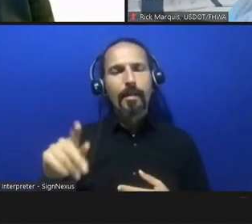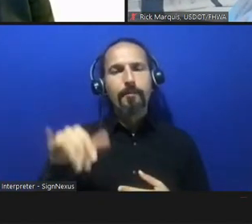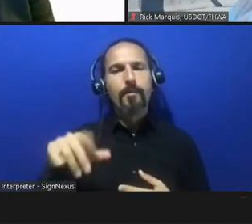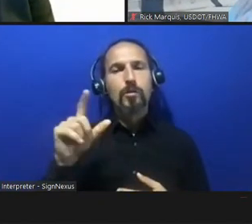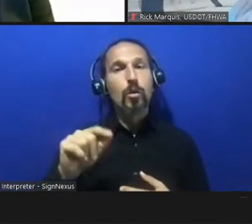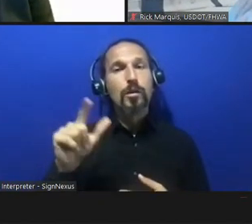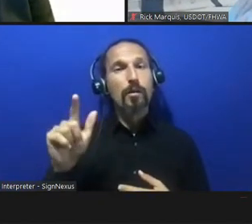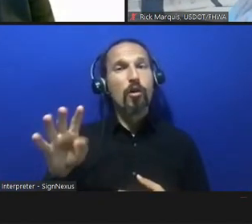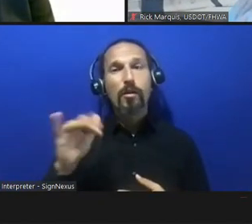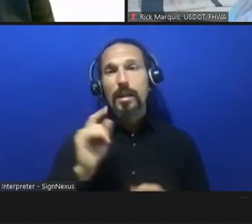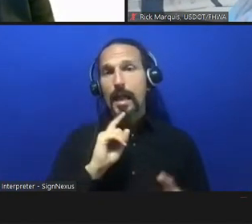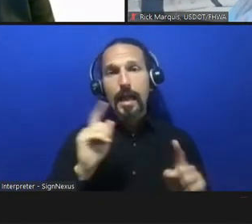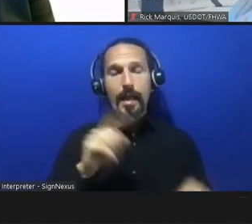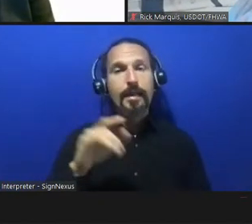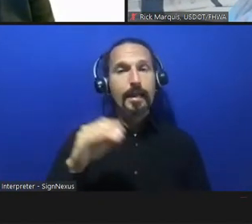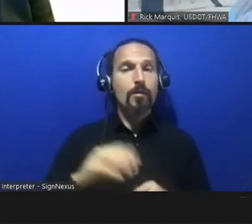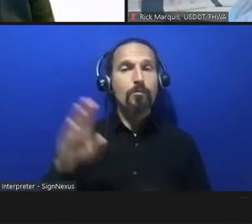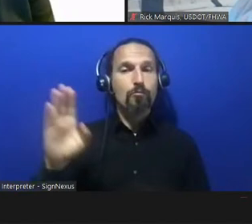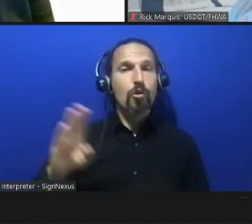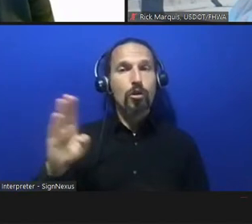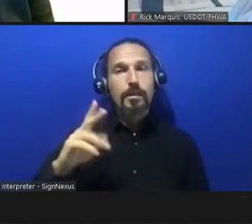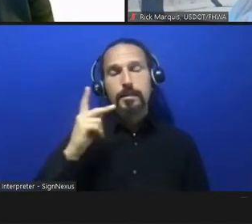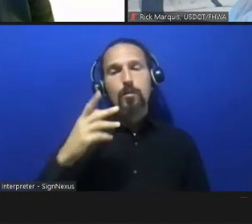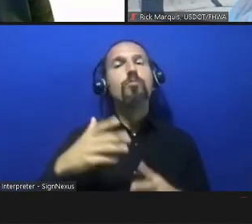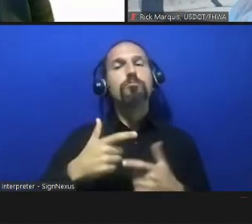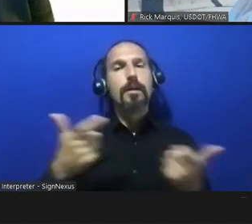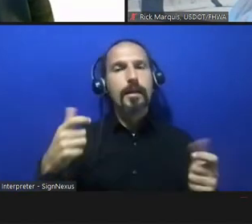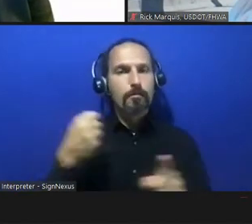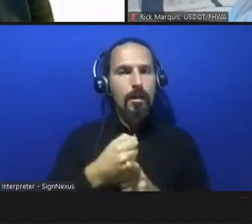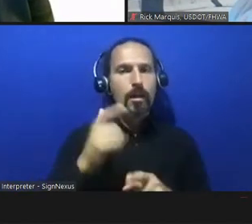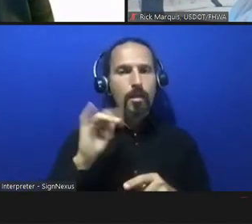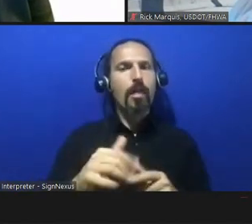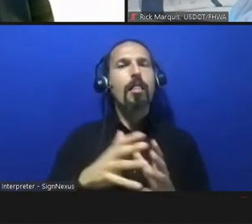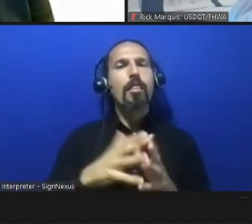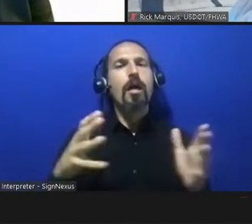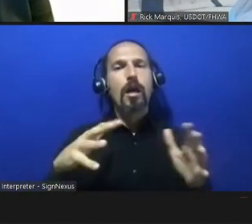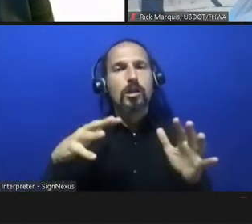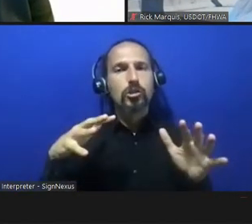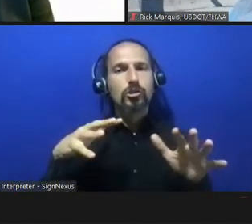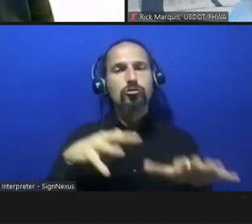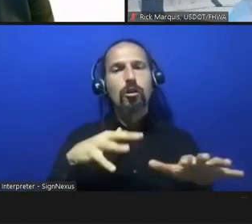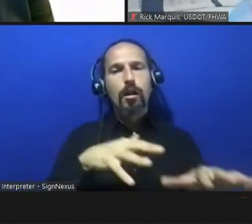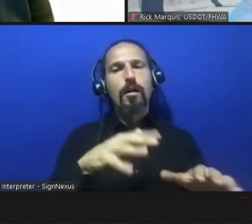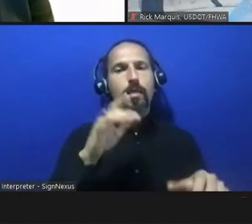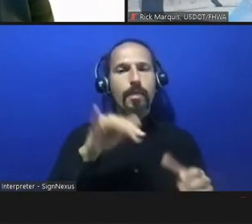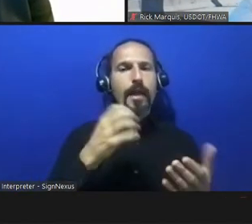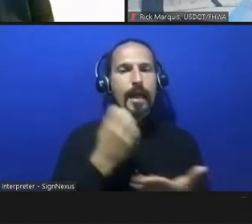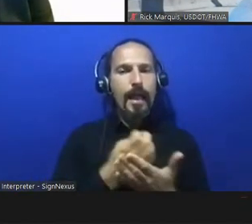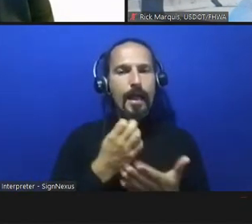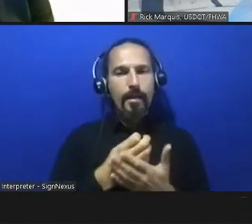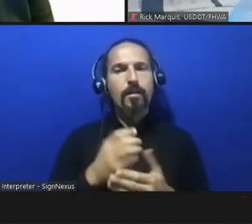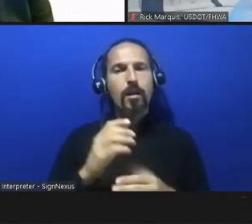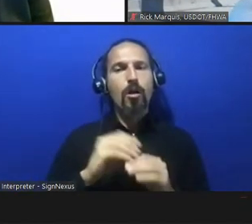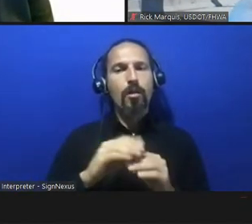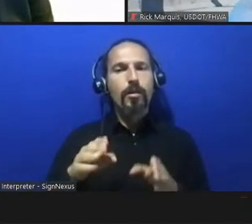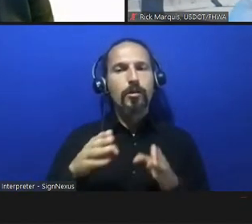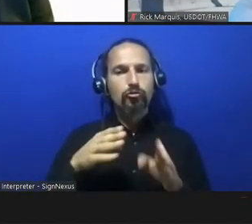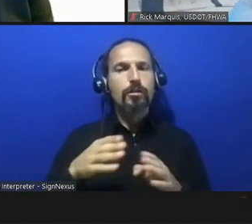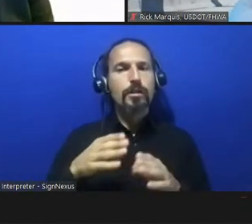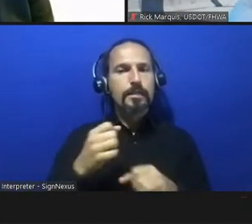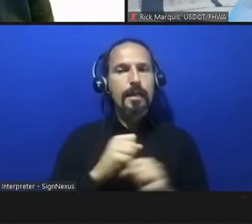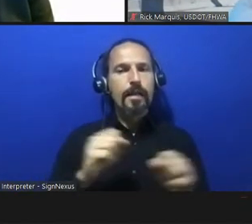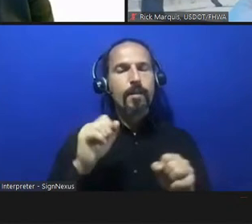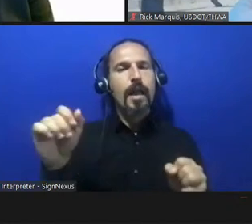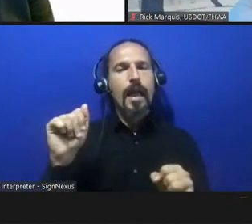act in brooklyn we've seen the harmful impacts of growing congestion on the economy and especially on street safety and local air